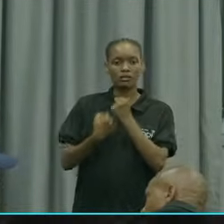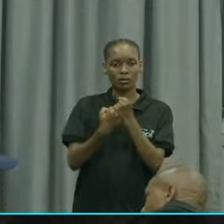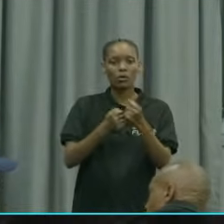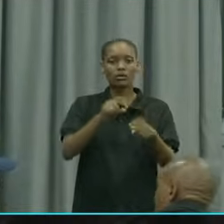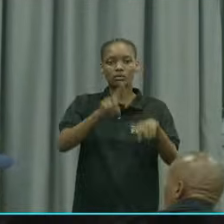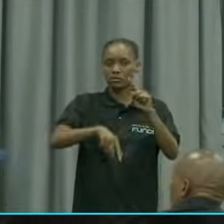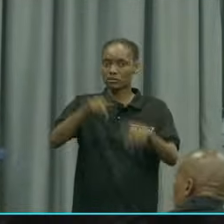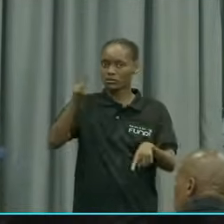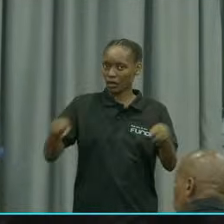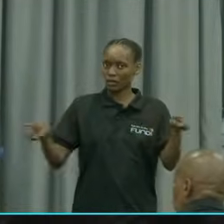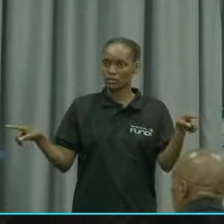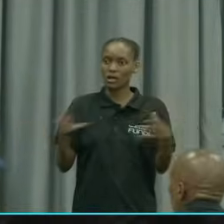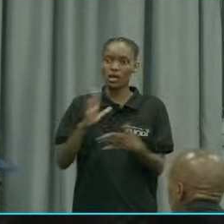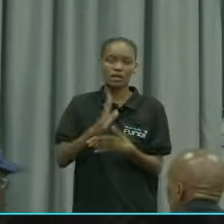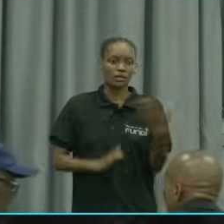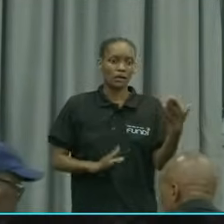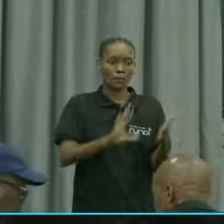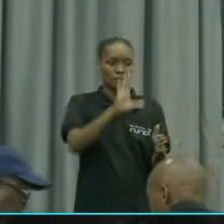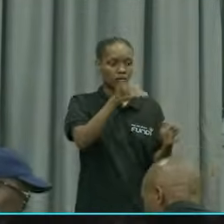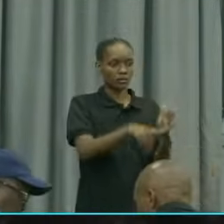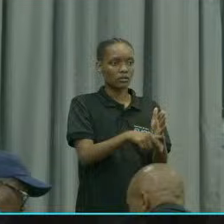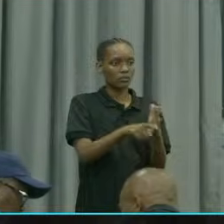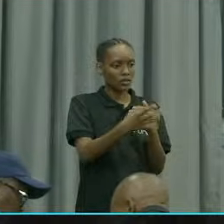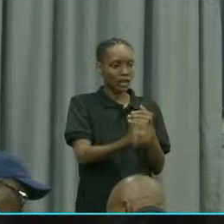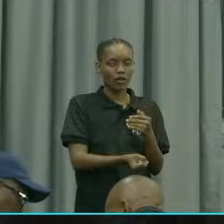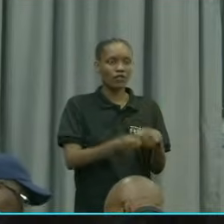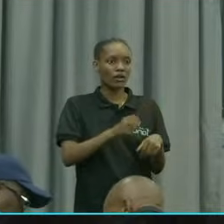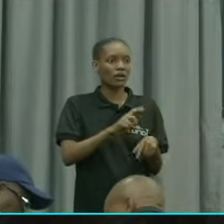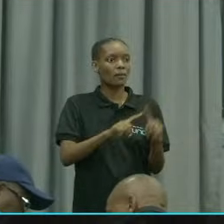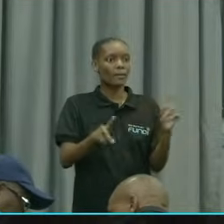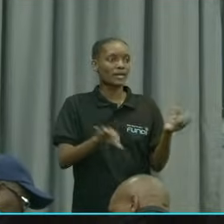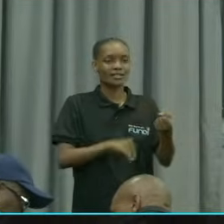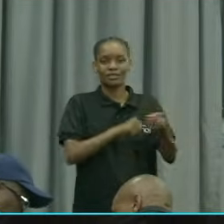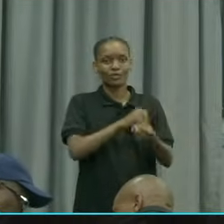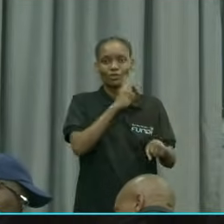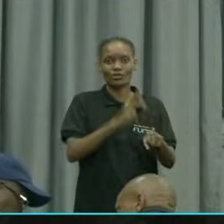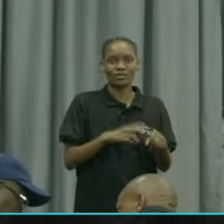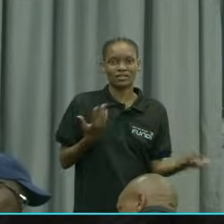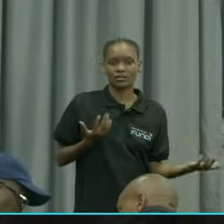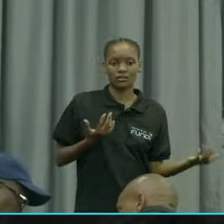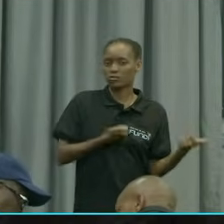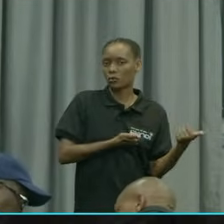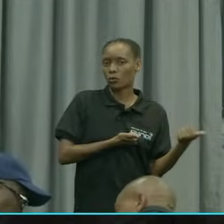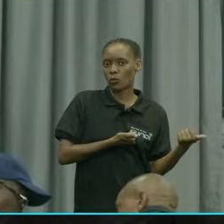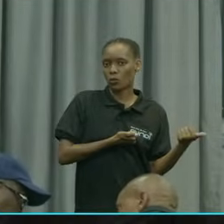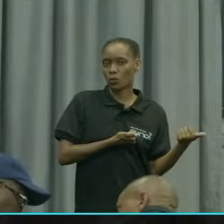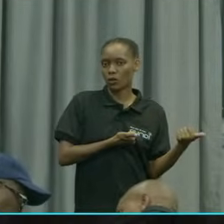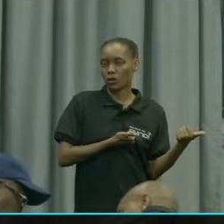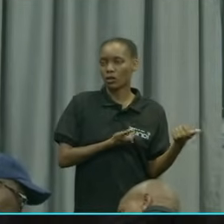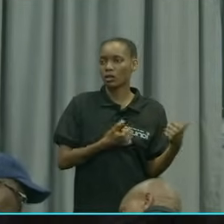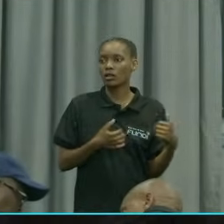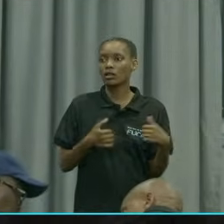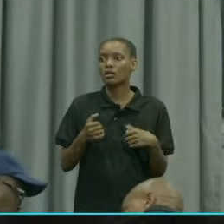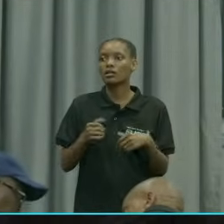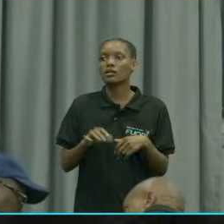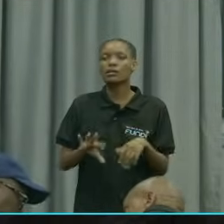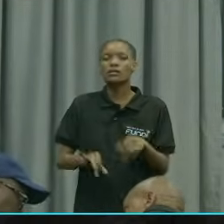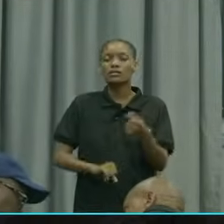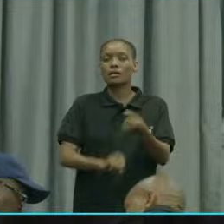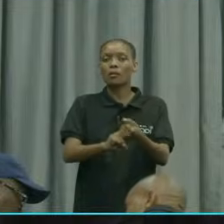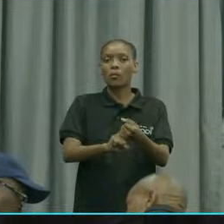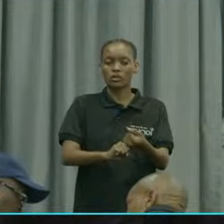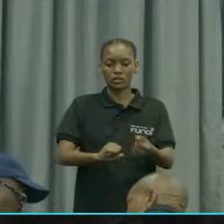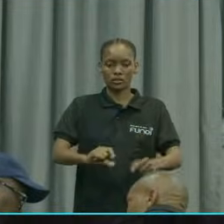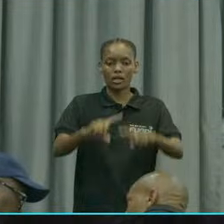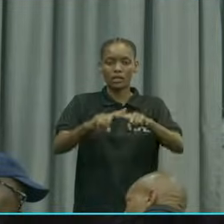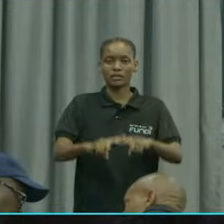people who have a disability who will not need any support from anyone. So the support will depend on